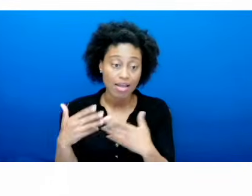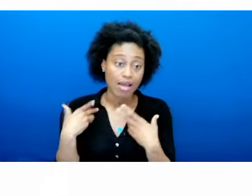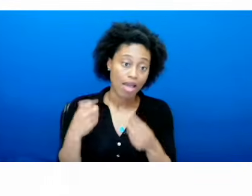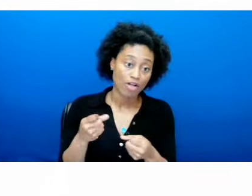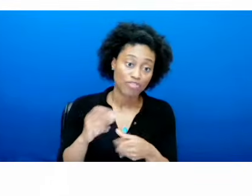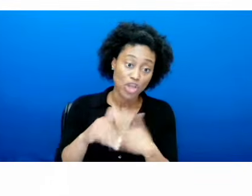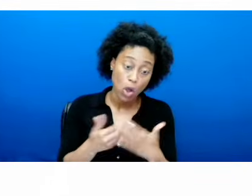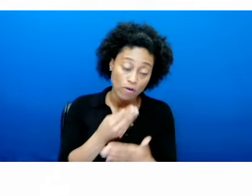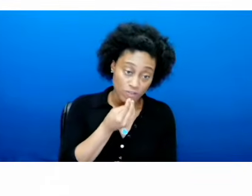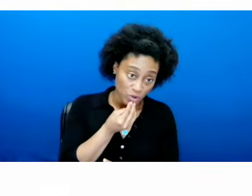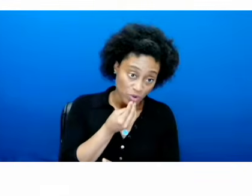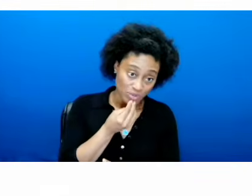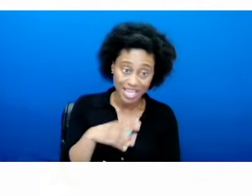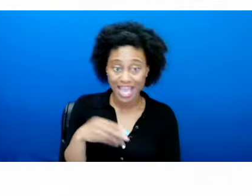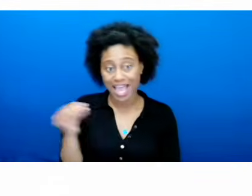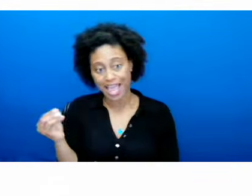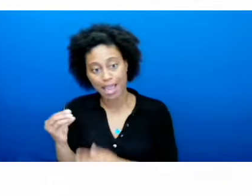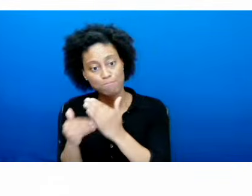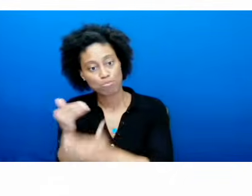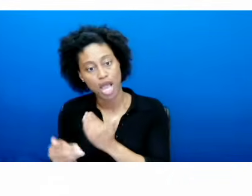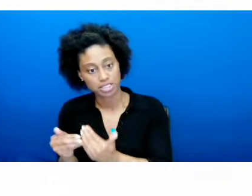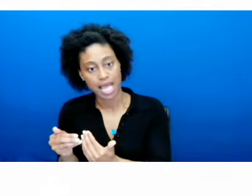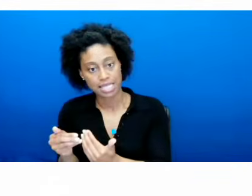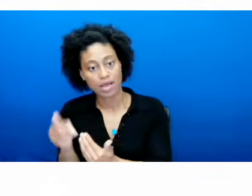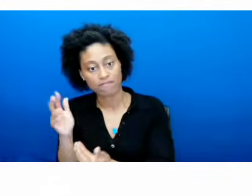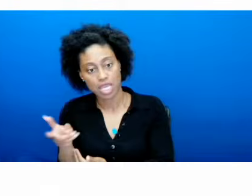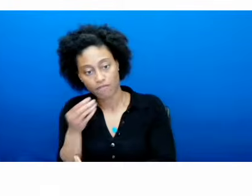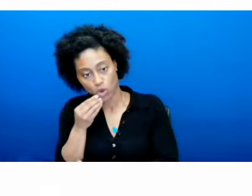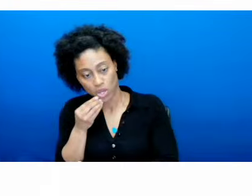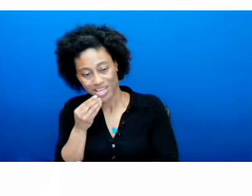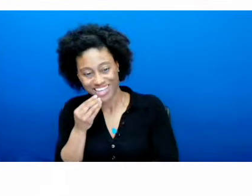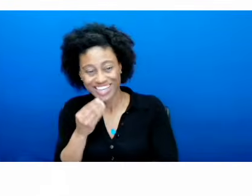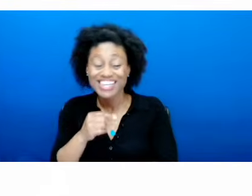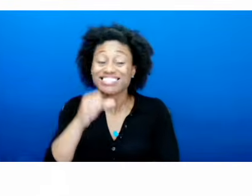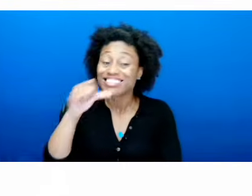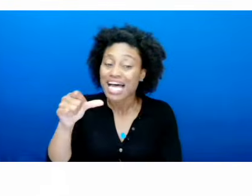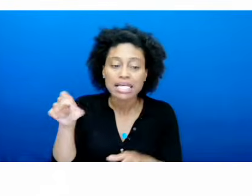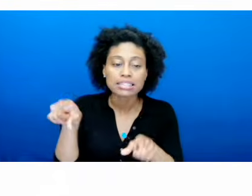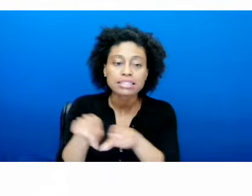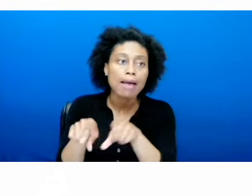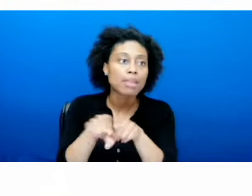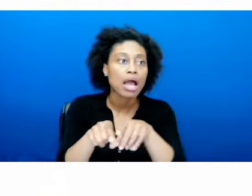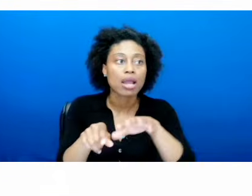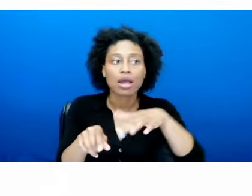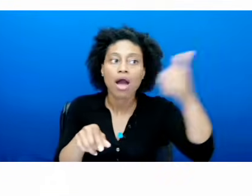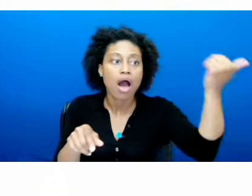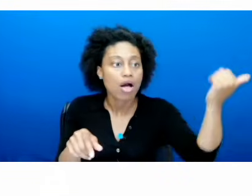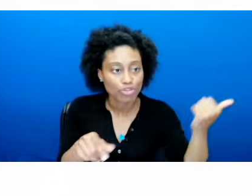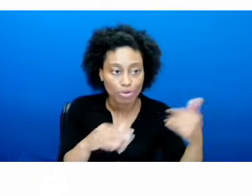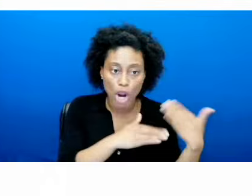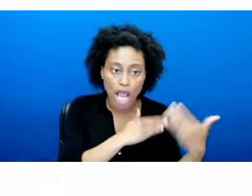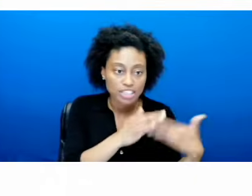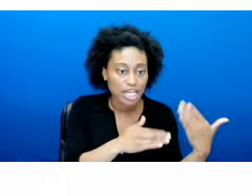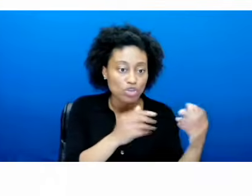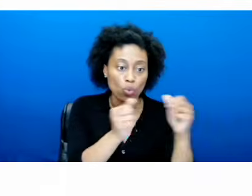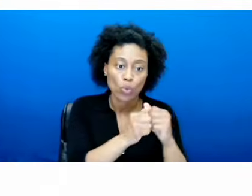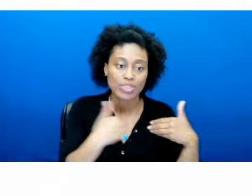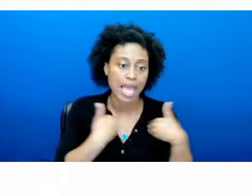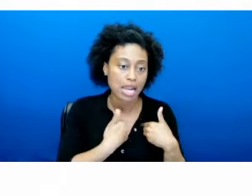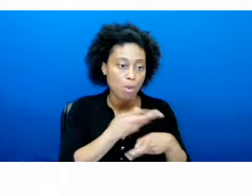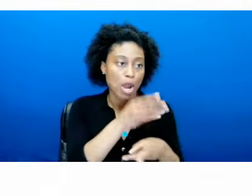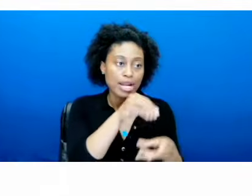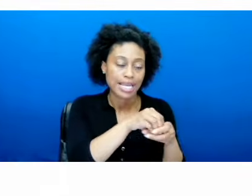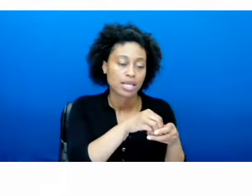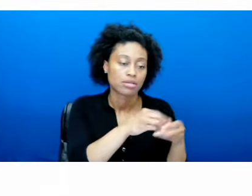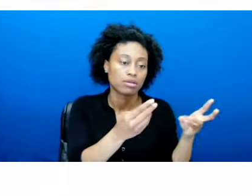foods and processed foods. So they're not as unhealthy as like processed foods with animal products in them